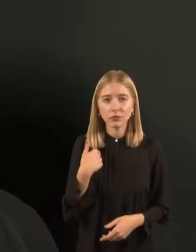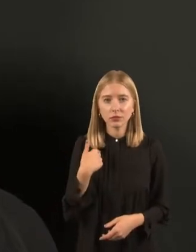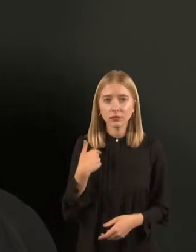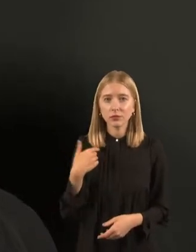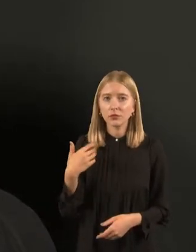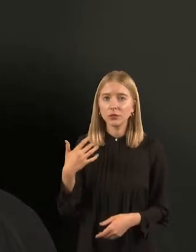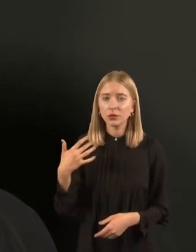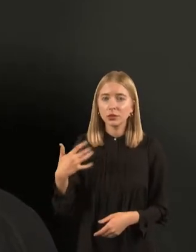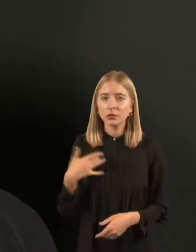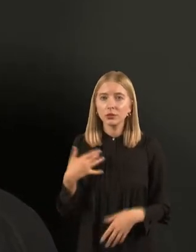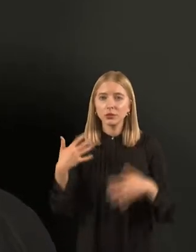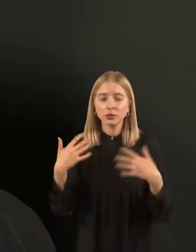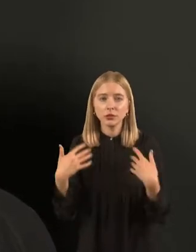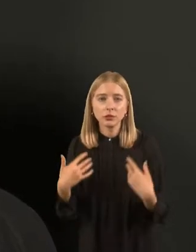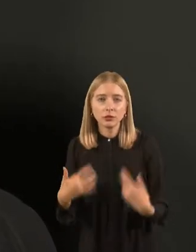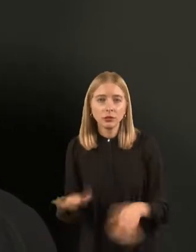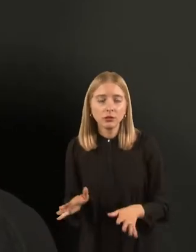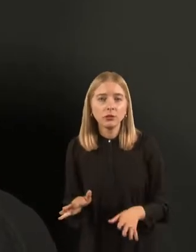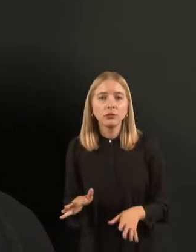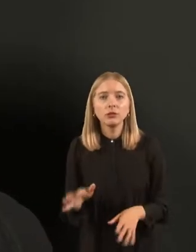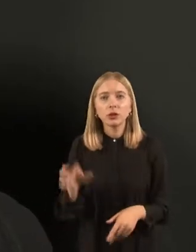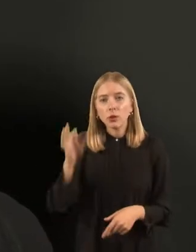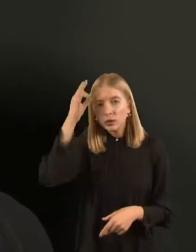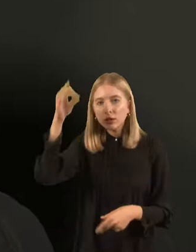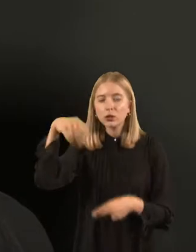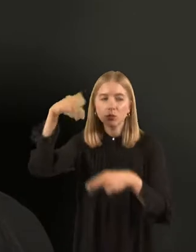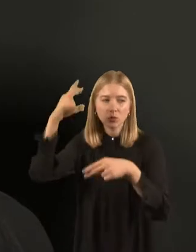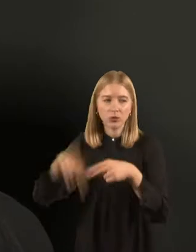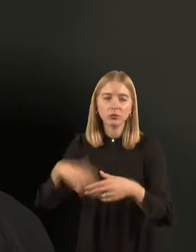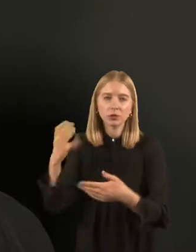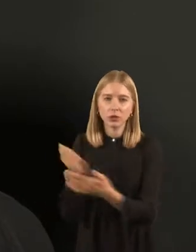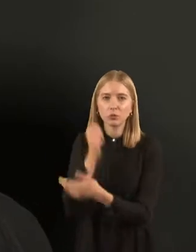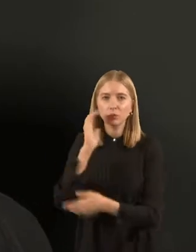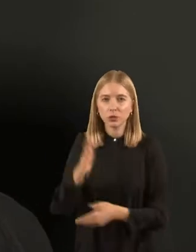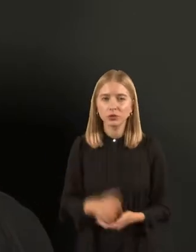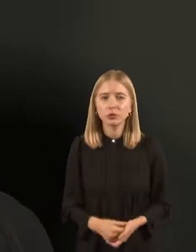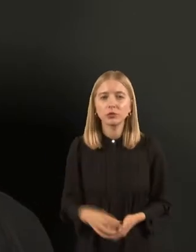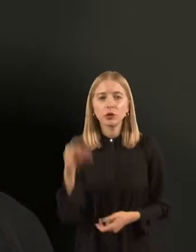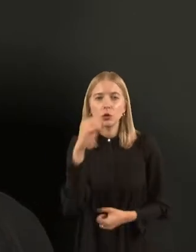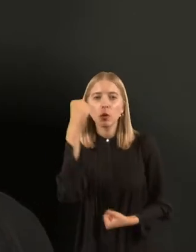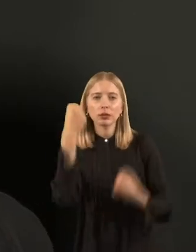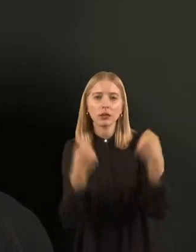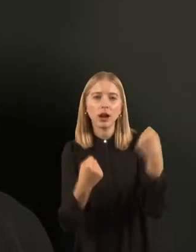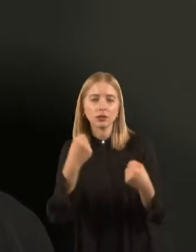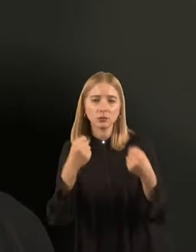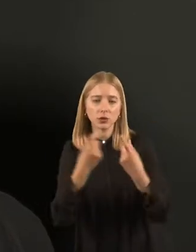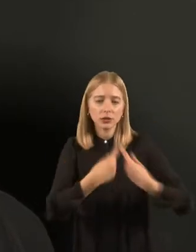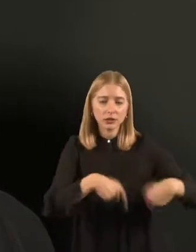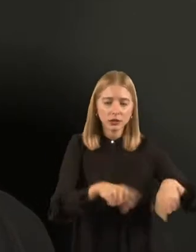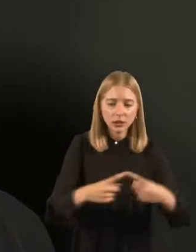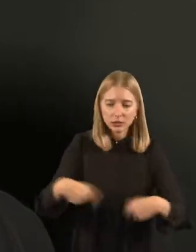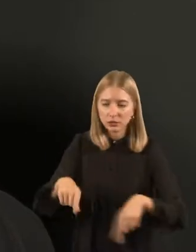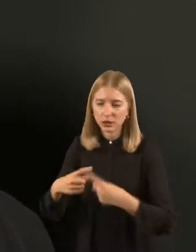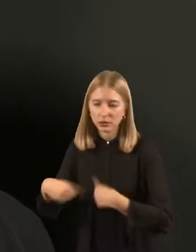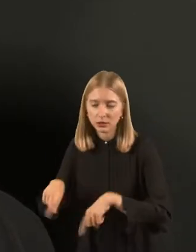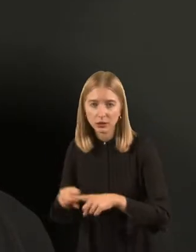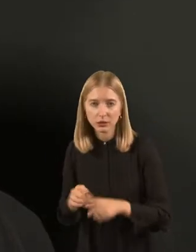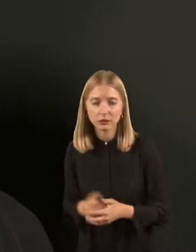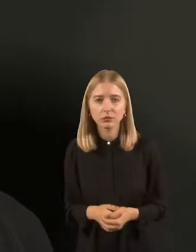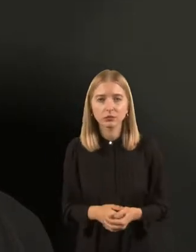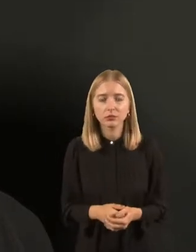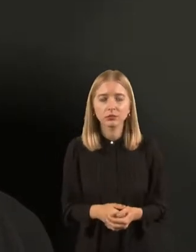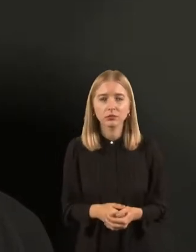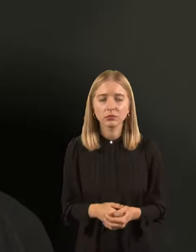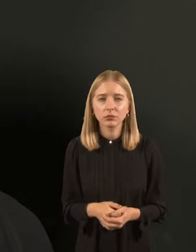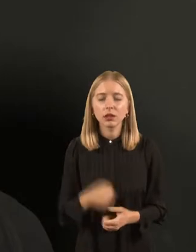remaining emissions, and you will have to offset those emissions with removals. This